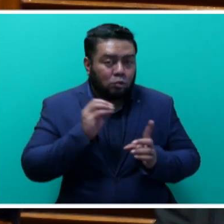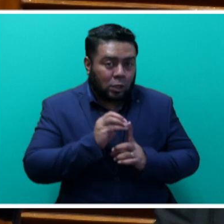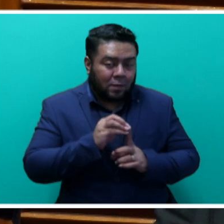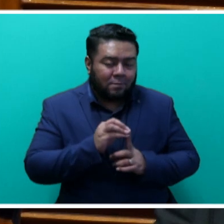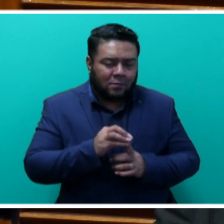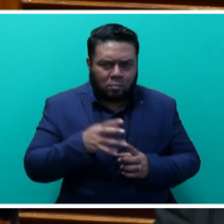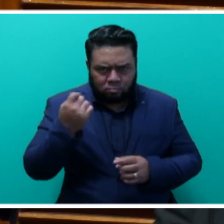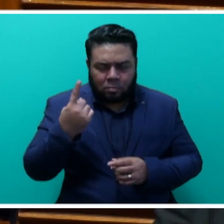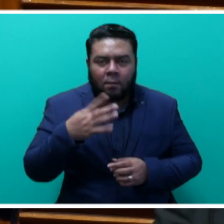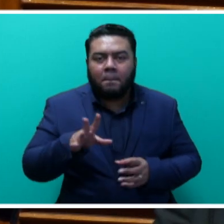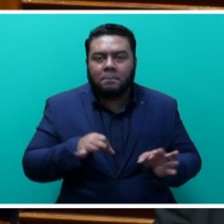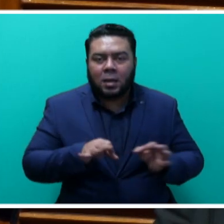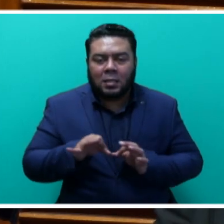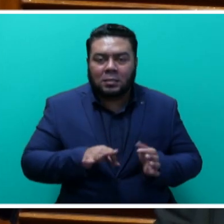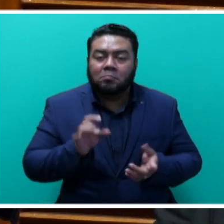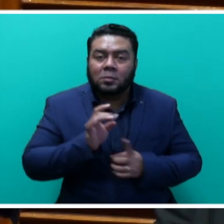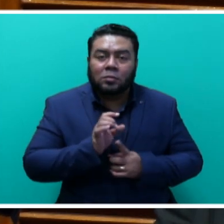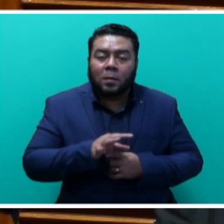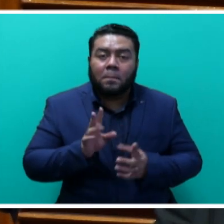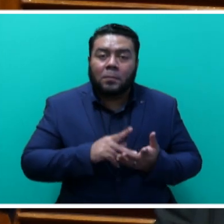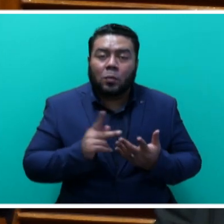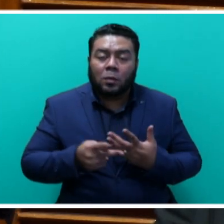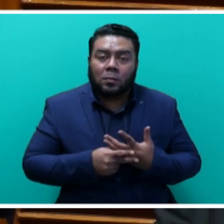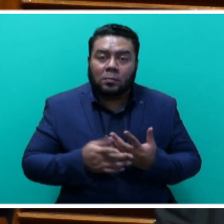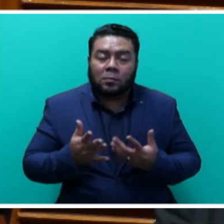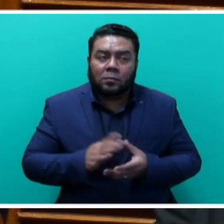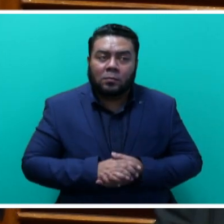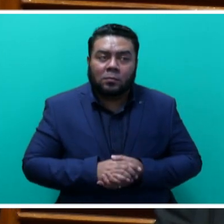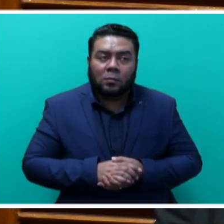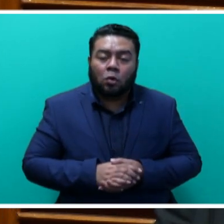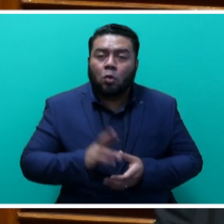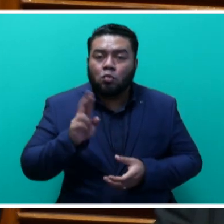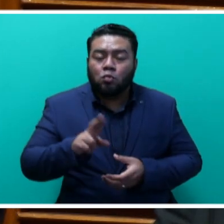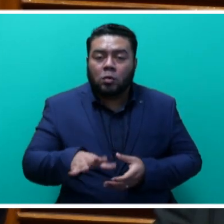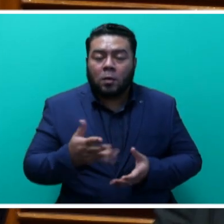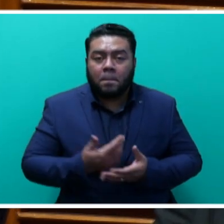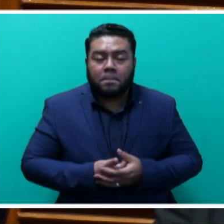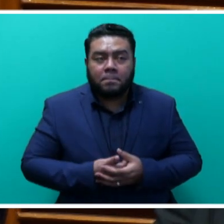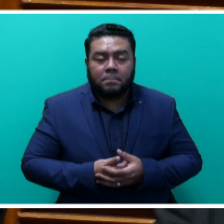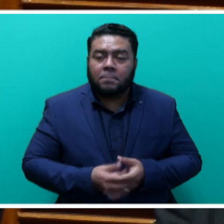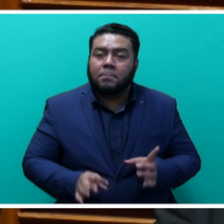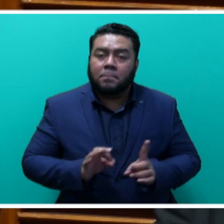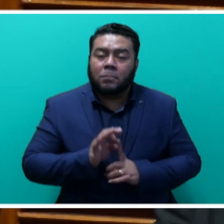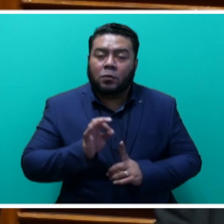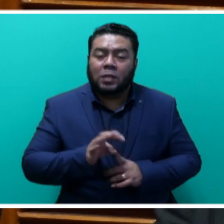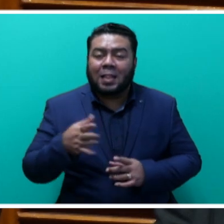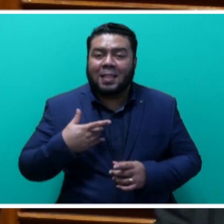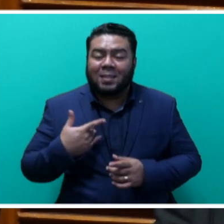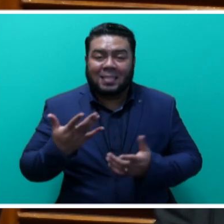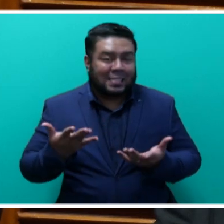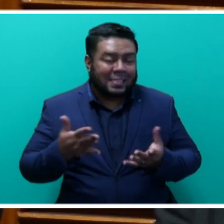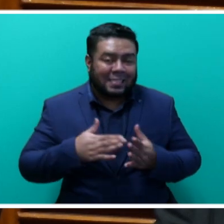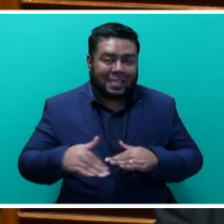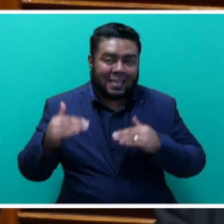planned, particularly in the program contribution towards addressing rural poverty, improving living standards, and